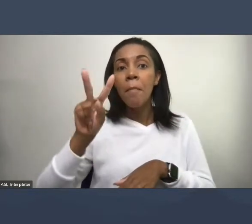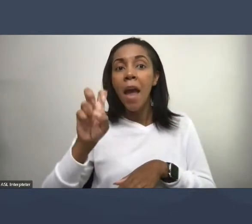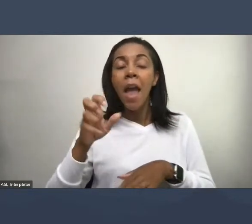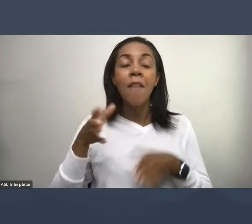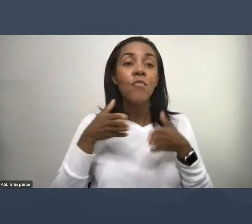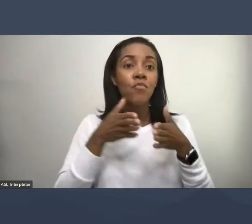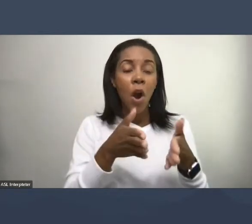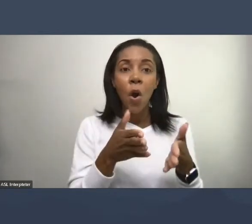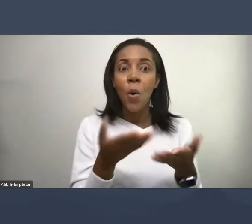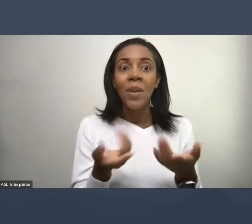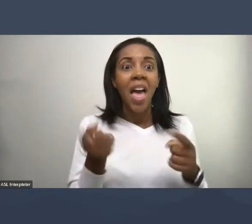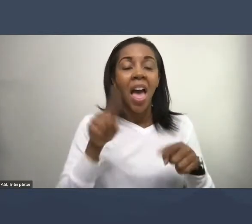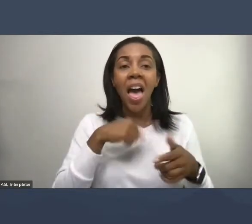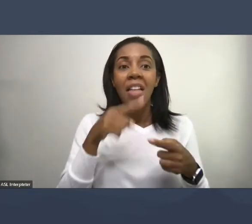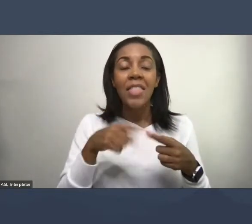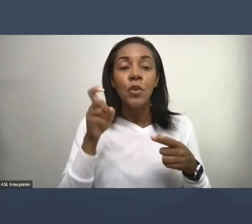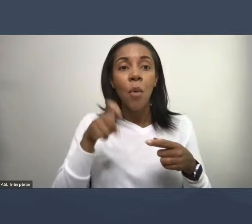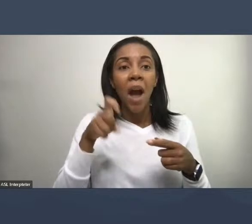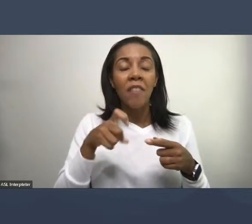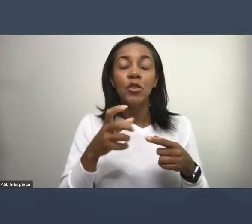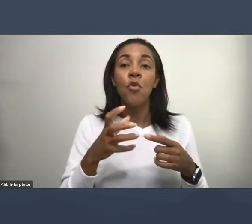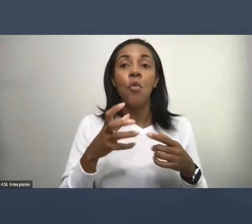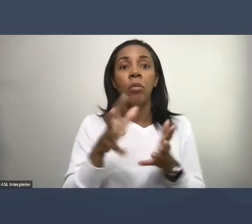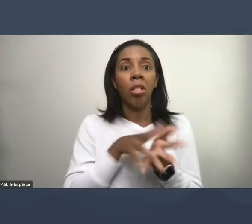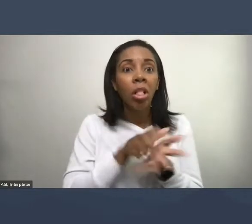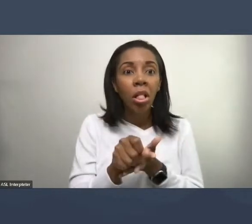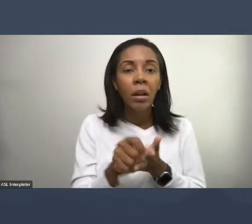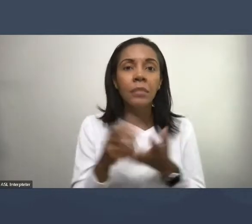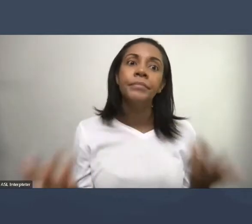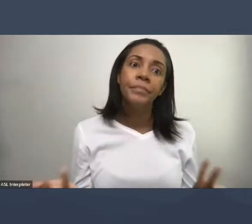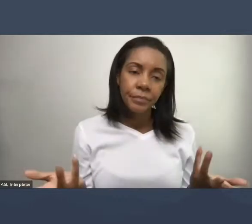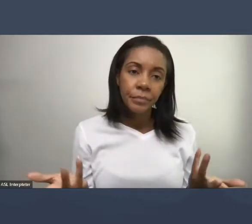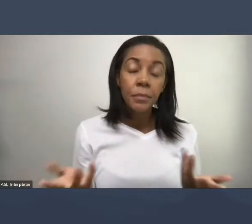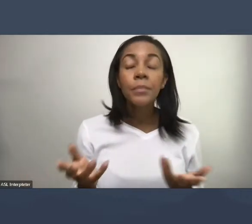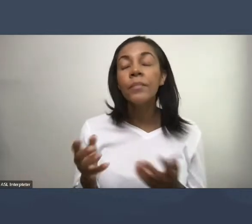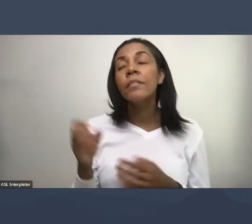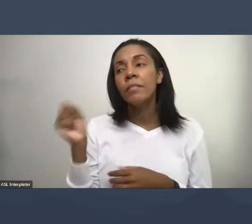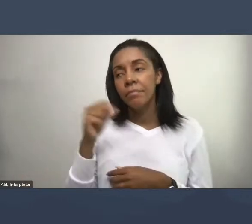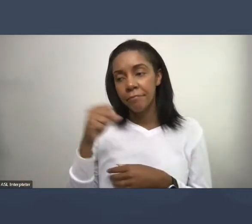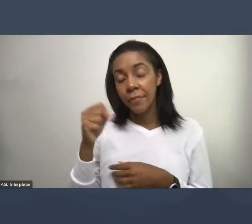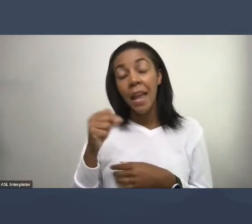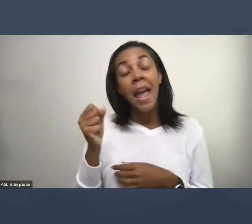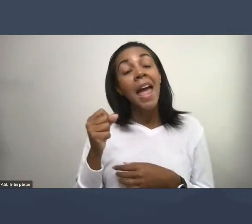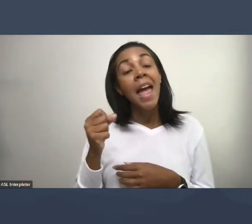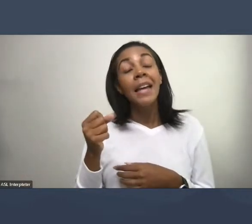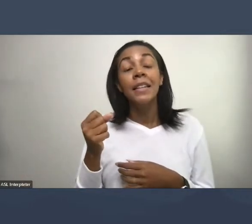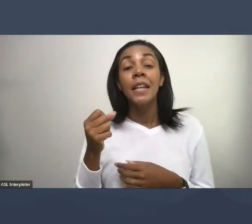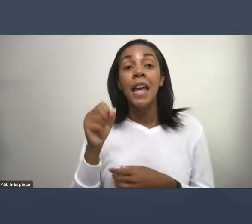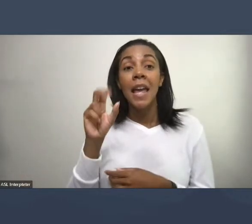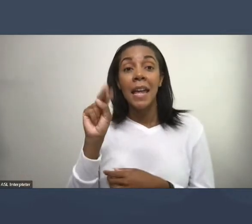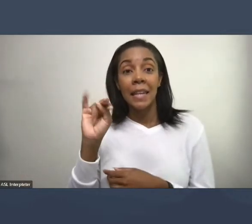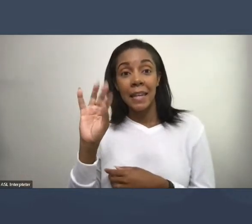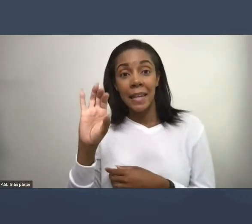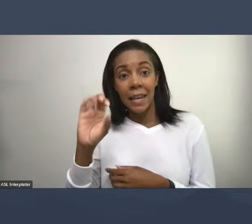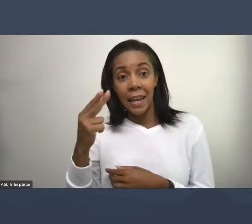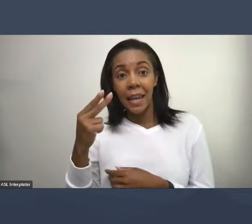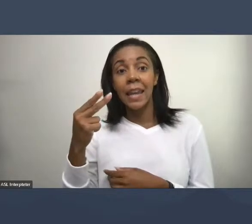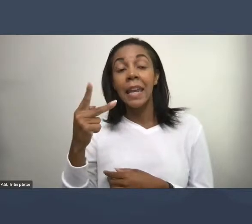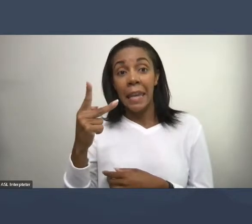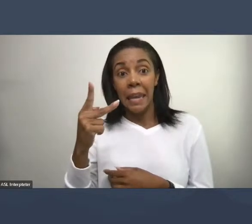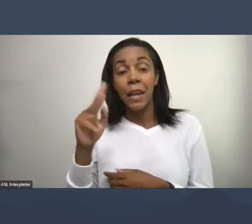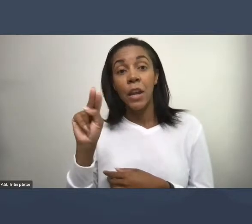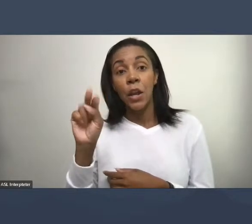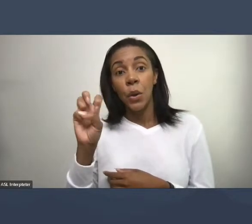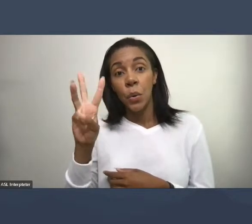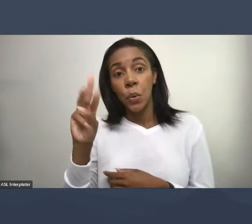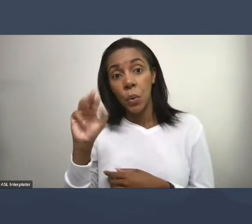You're correct, and we have been, and fortunately Nick Newman is here, who's had a long history in that regard, and we